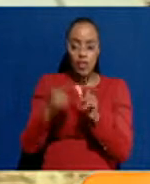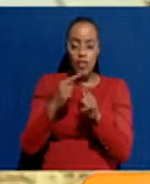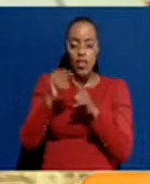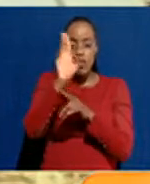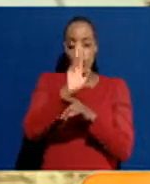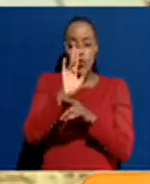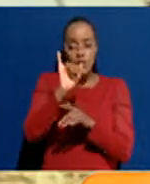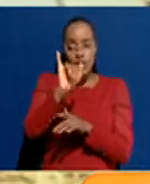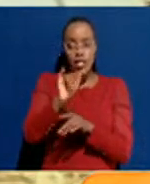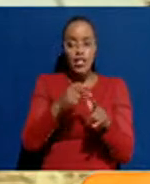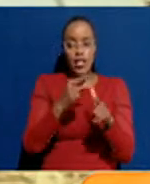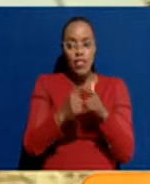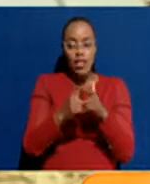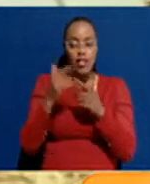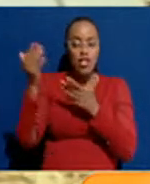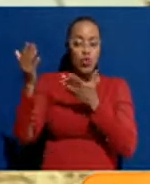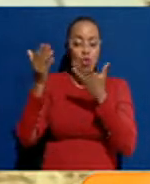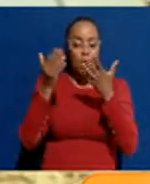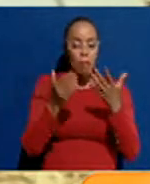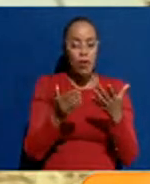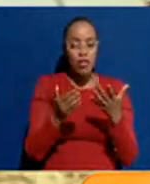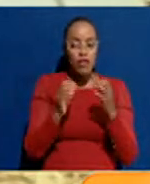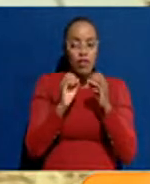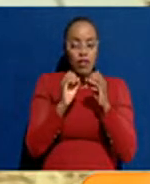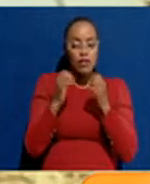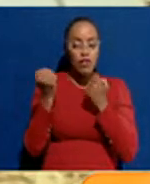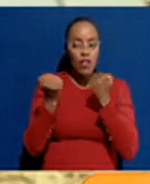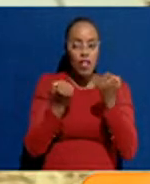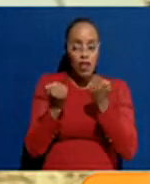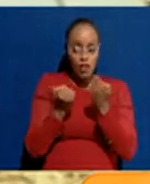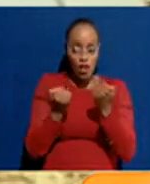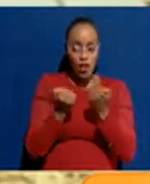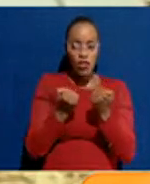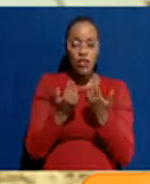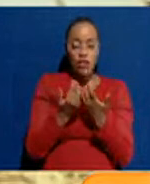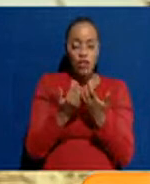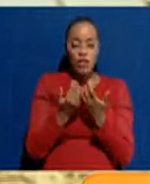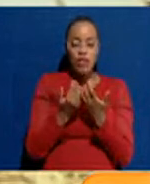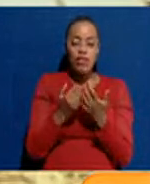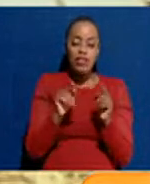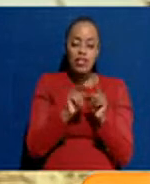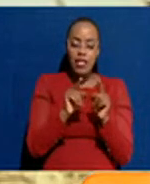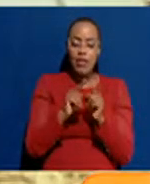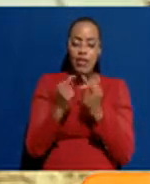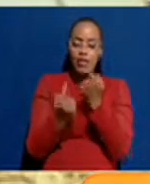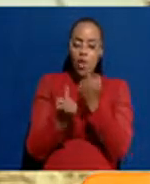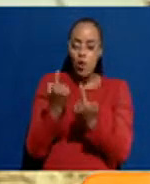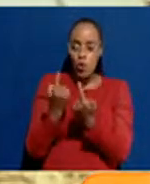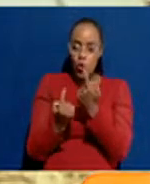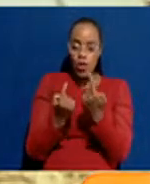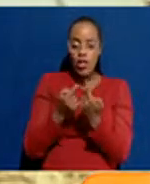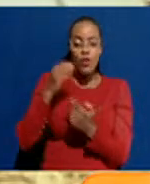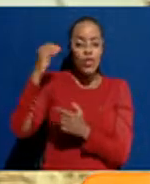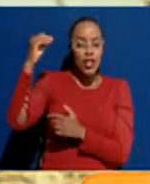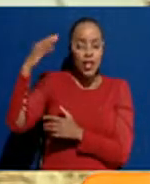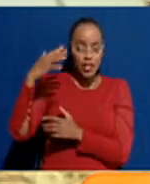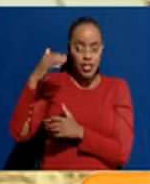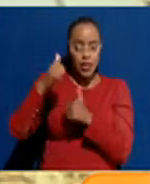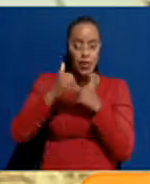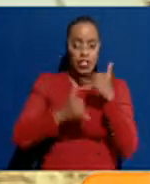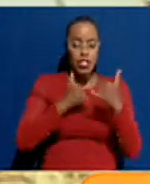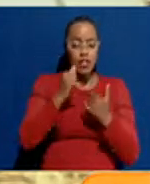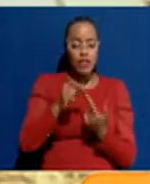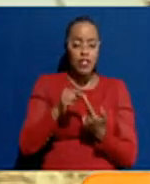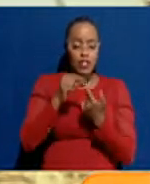advantage and import e-vehicles, that e-cooking, and a number of these initiatives which enjoy